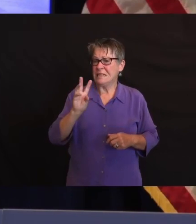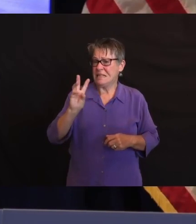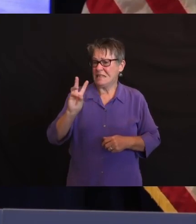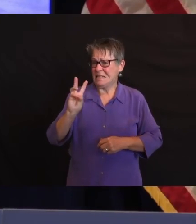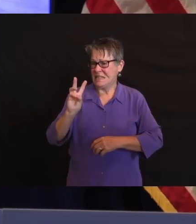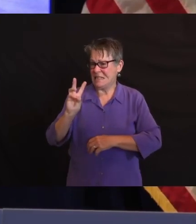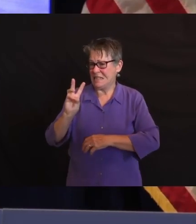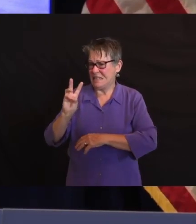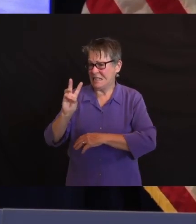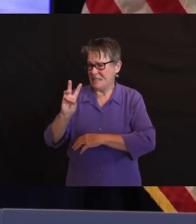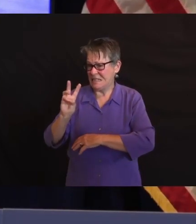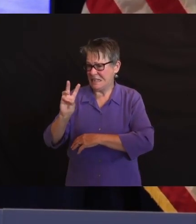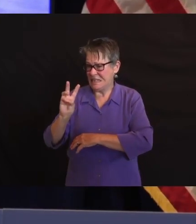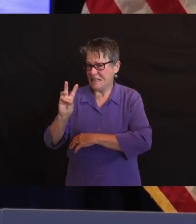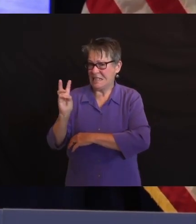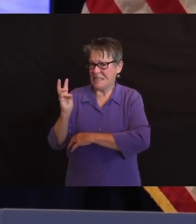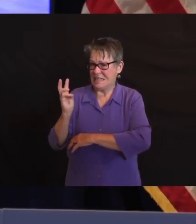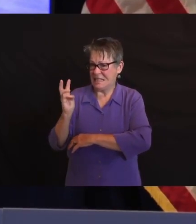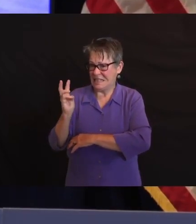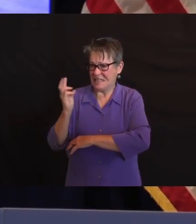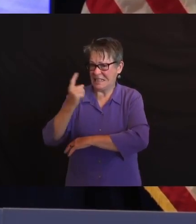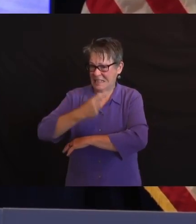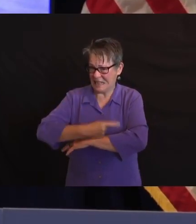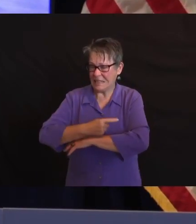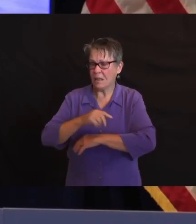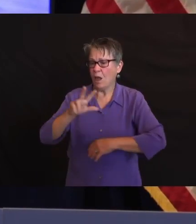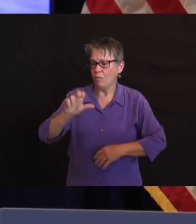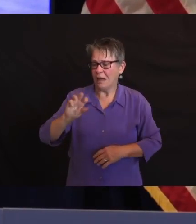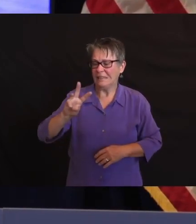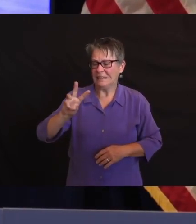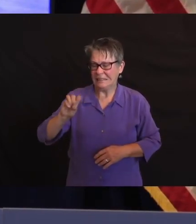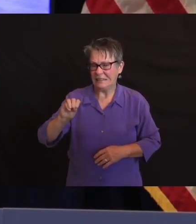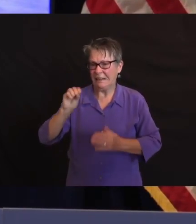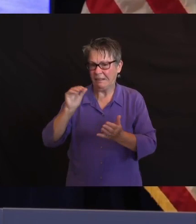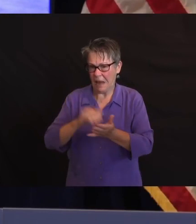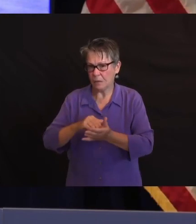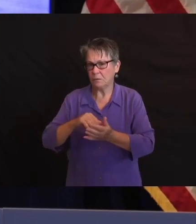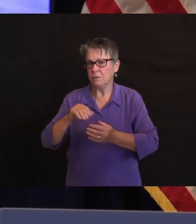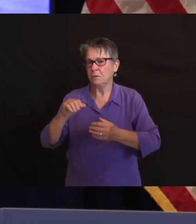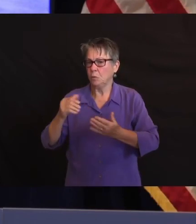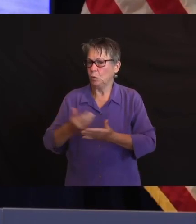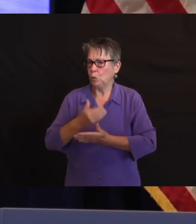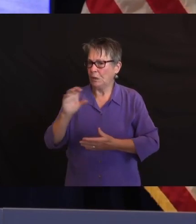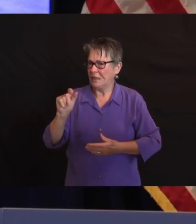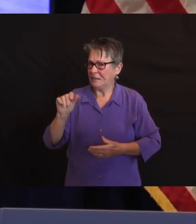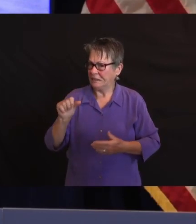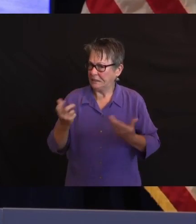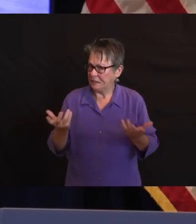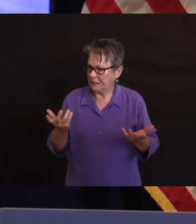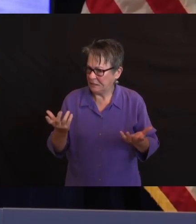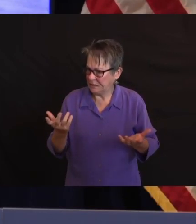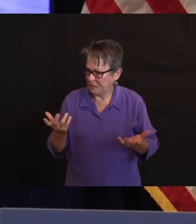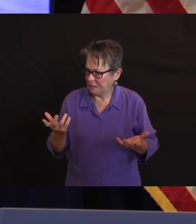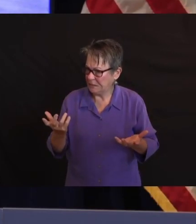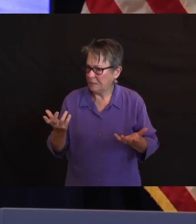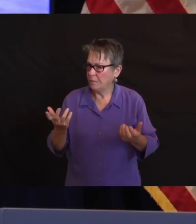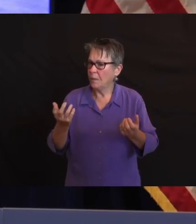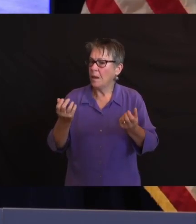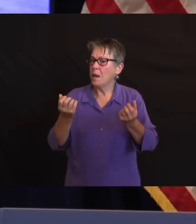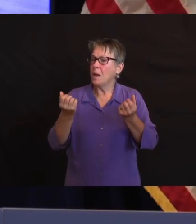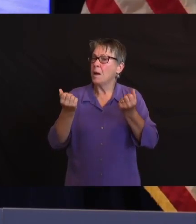and 28% of those new cases are in Ocean County. In response to this level of new cases,